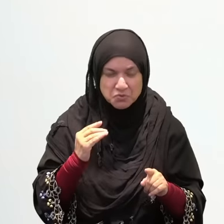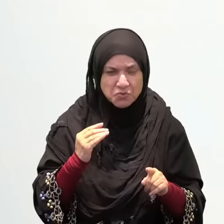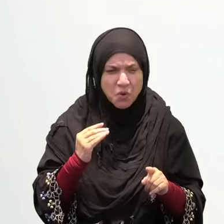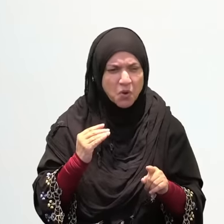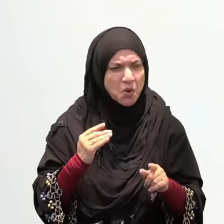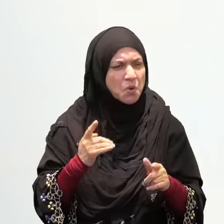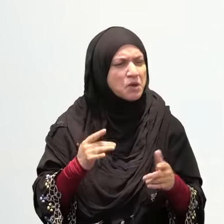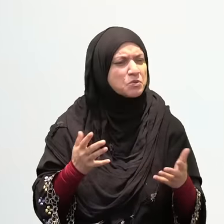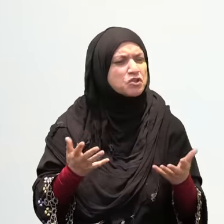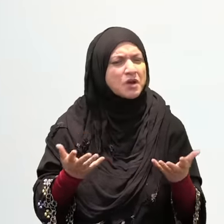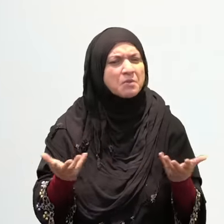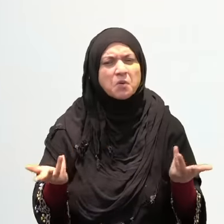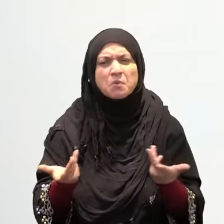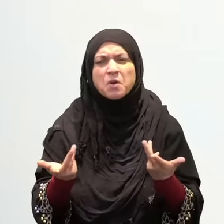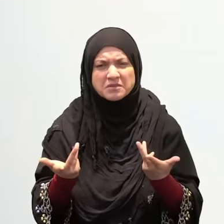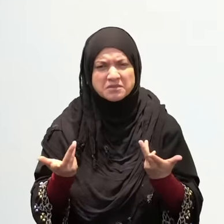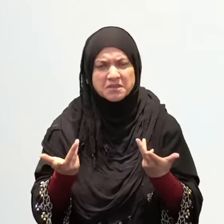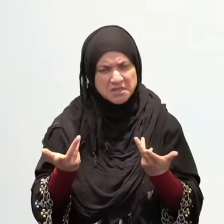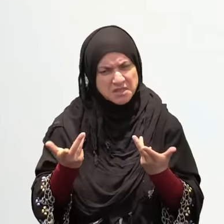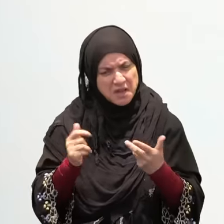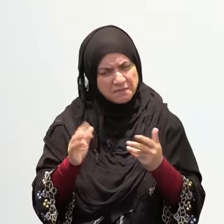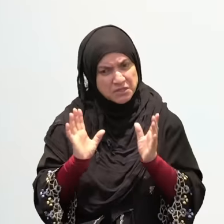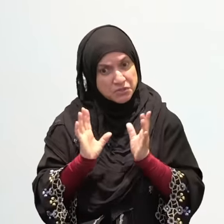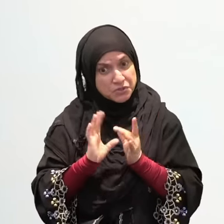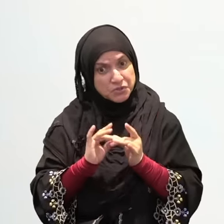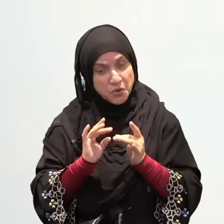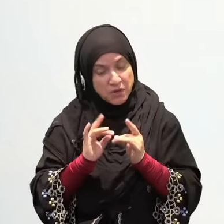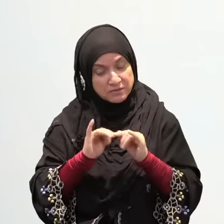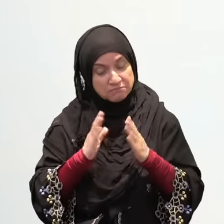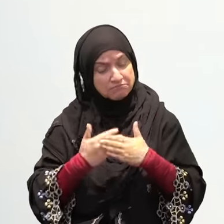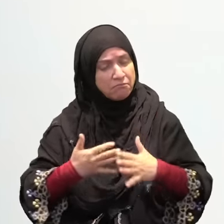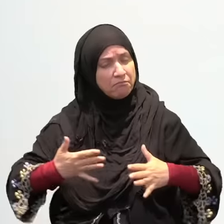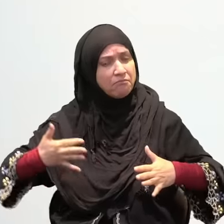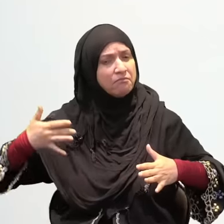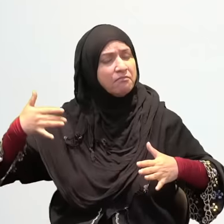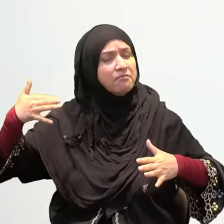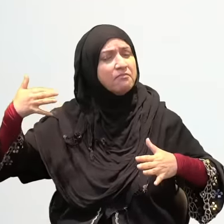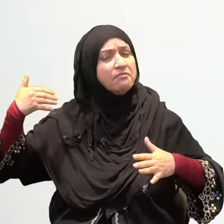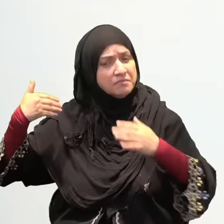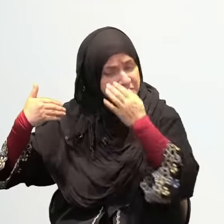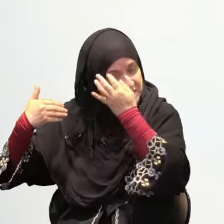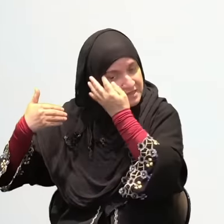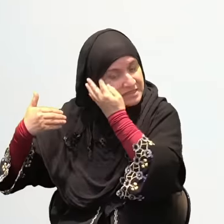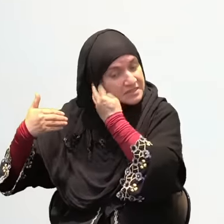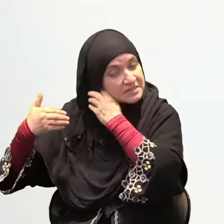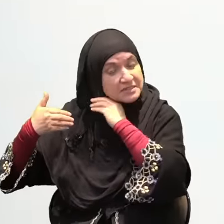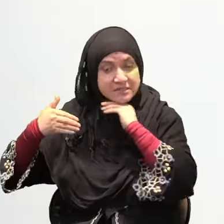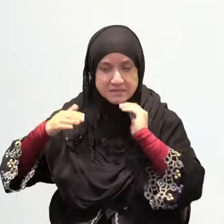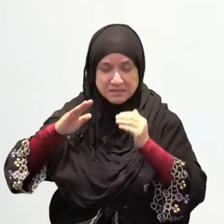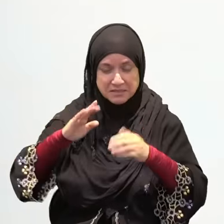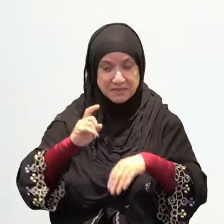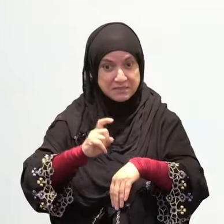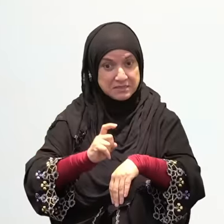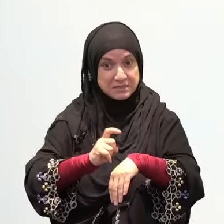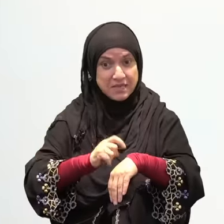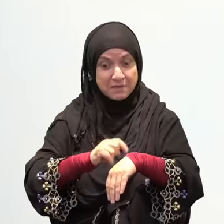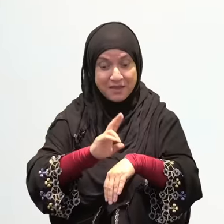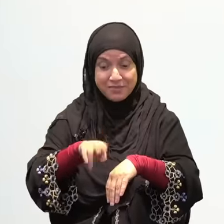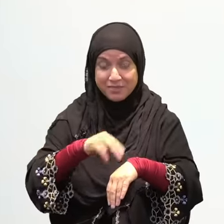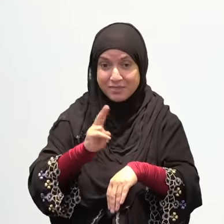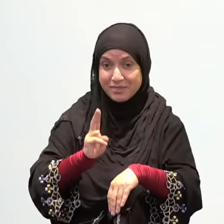about in the original fitan, the original trials and tribulations faced within this ummah. It's a scene of Uthman radiallahu ta'ala